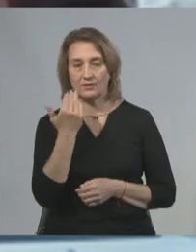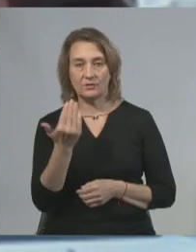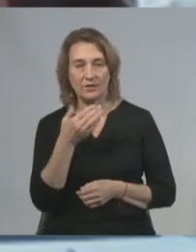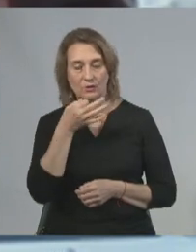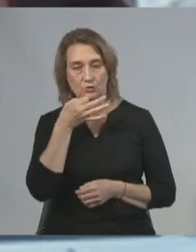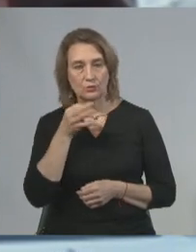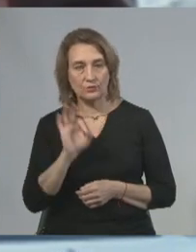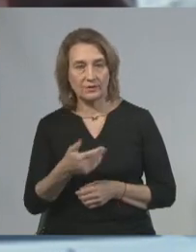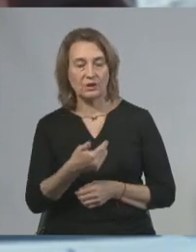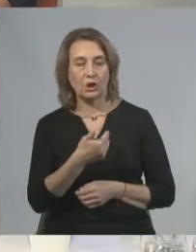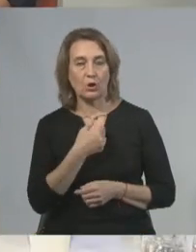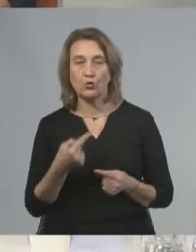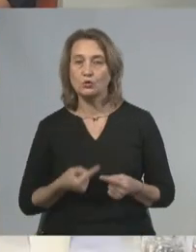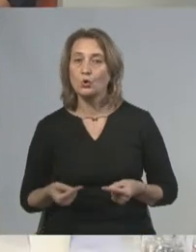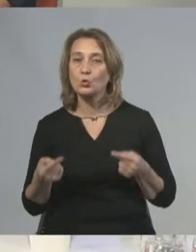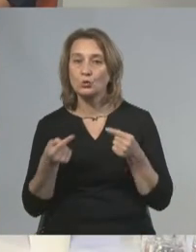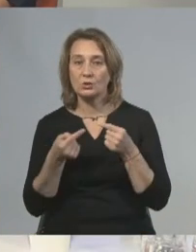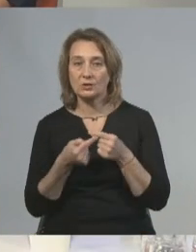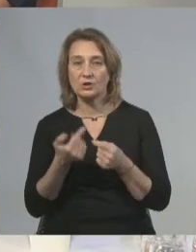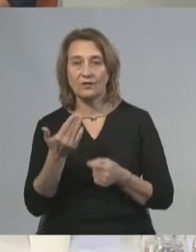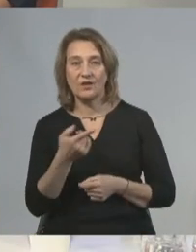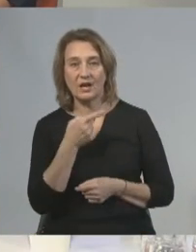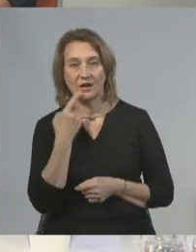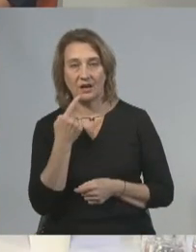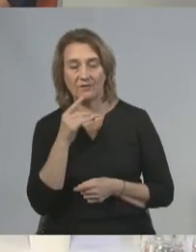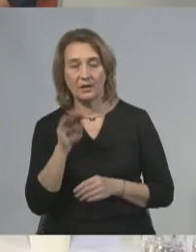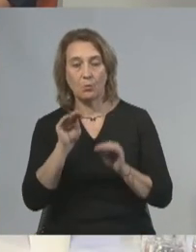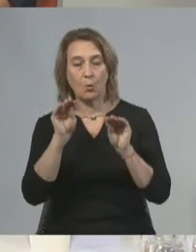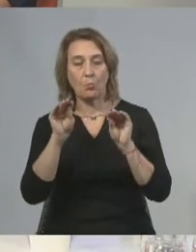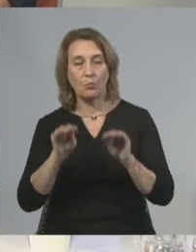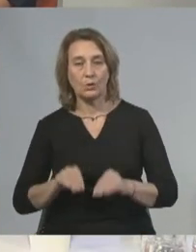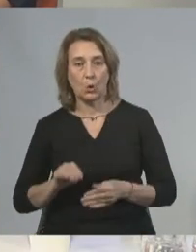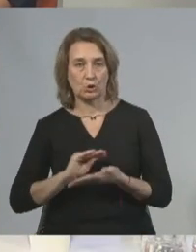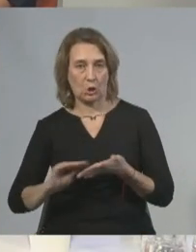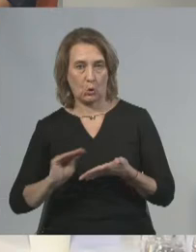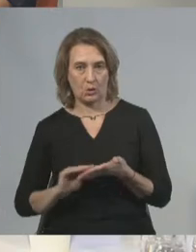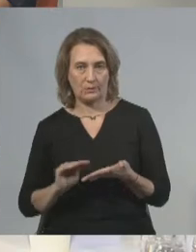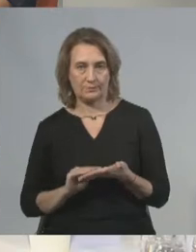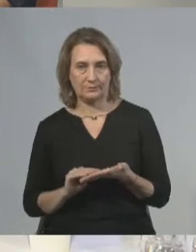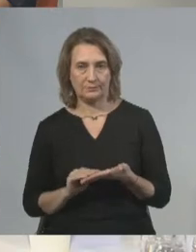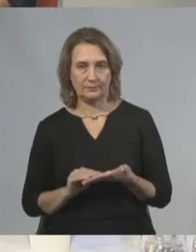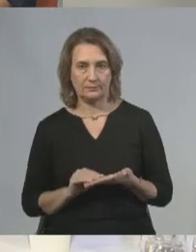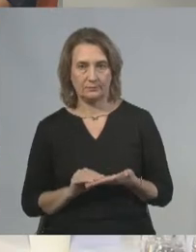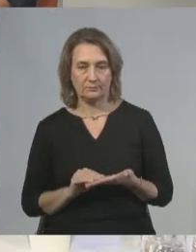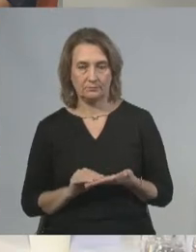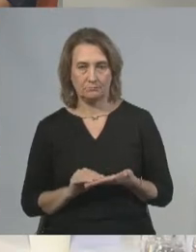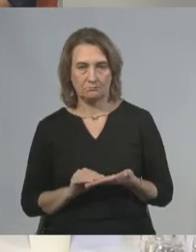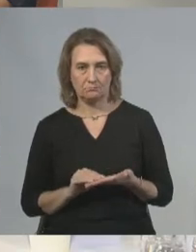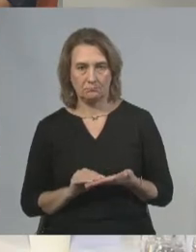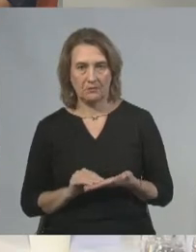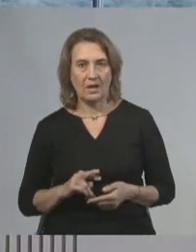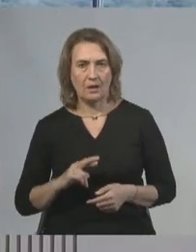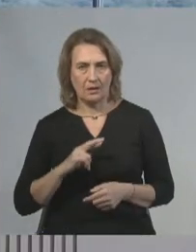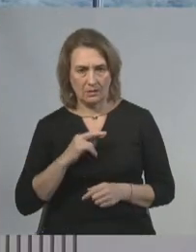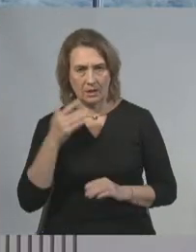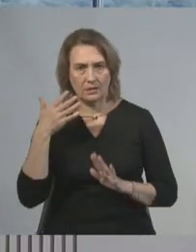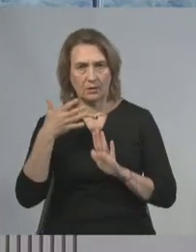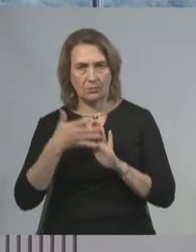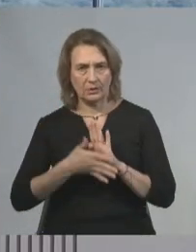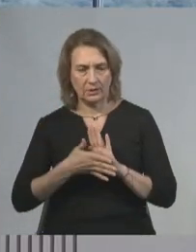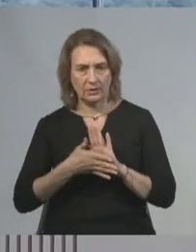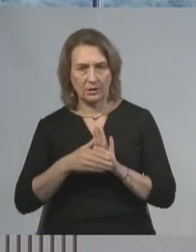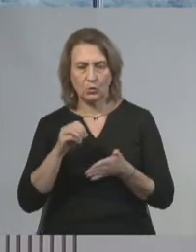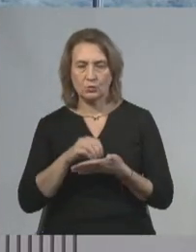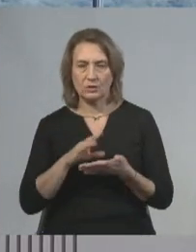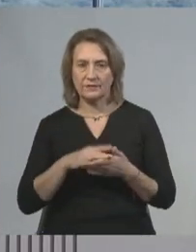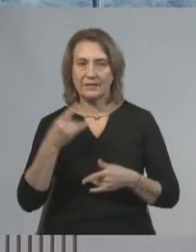thanks so much for sharing your experience i would like to clarify you were talking about a protocol as far as i understand this is